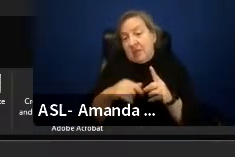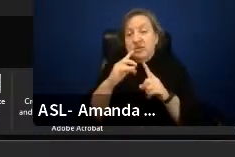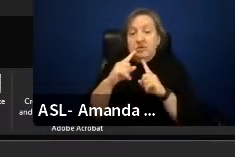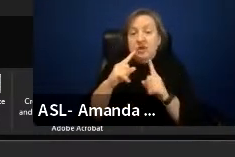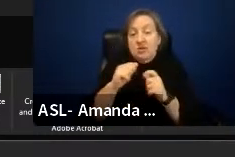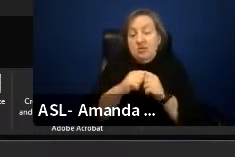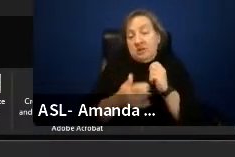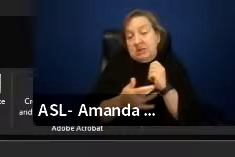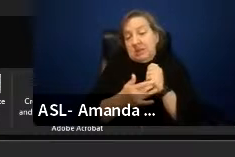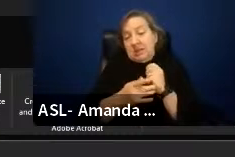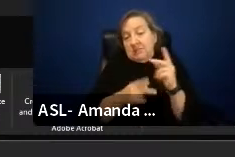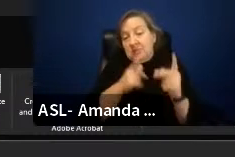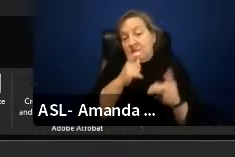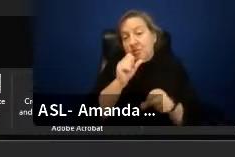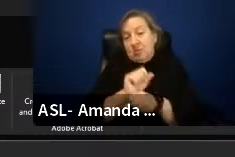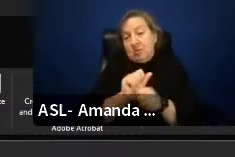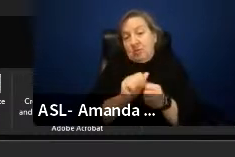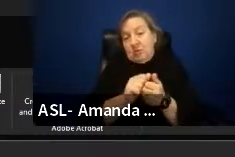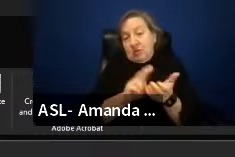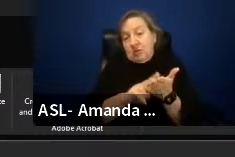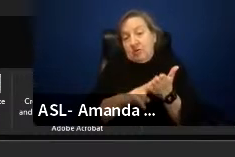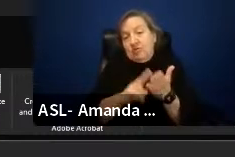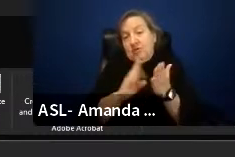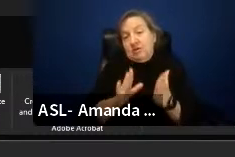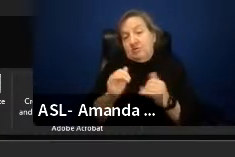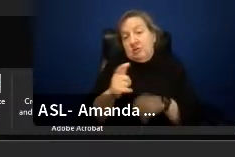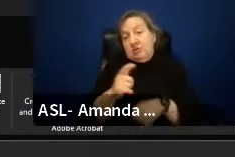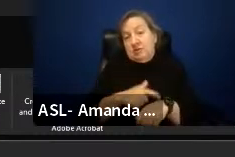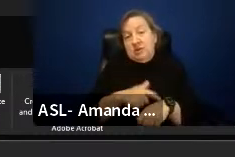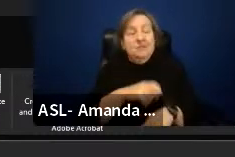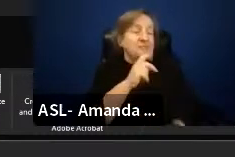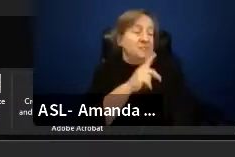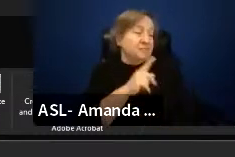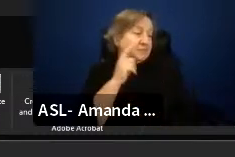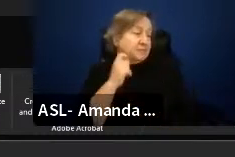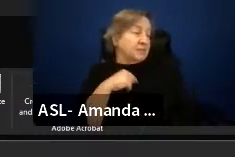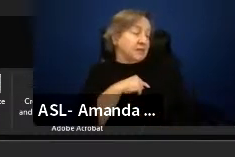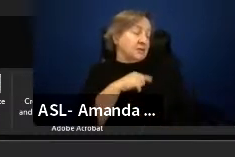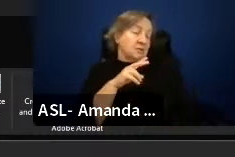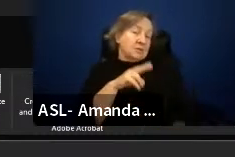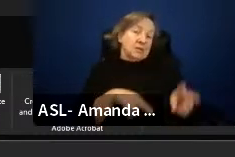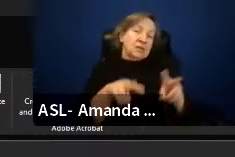technical experts who work with contractors all the time. Okay. Because as we look at